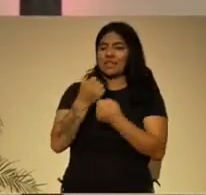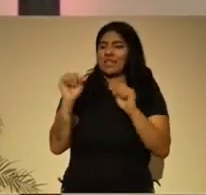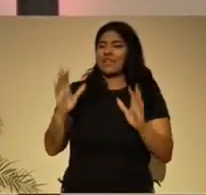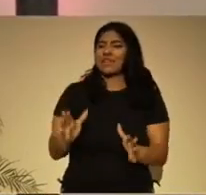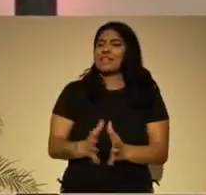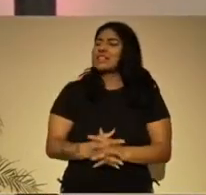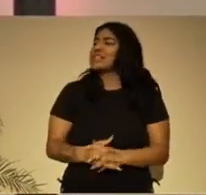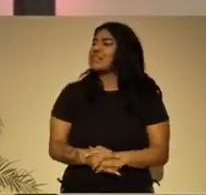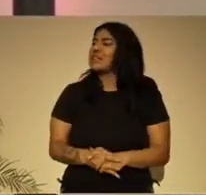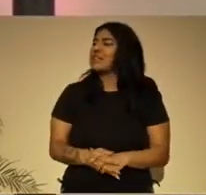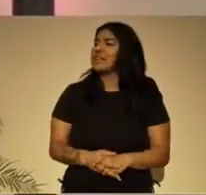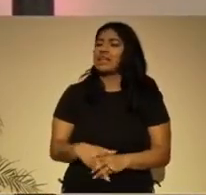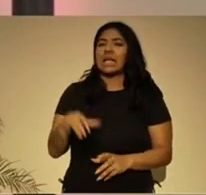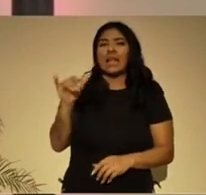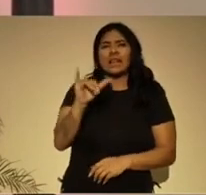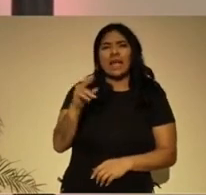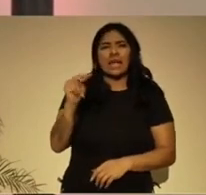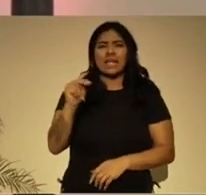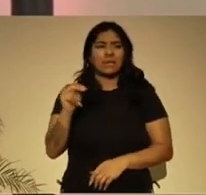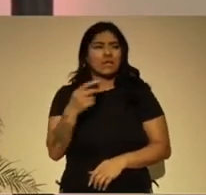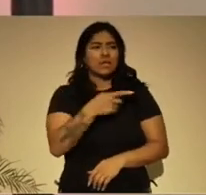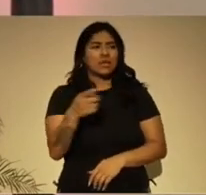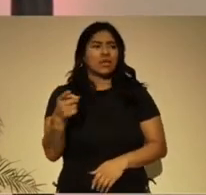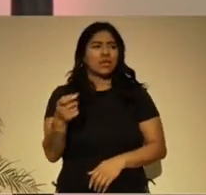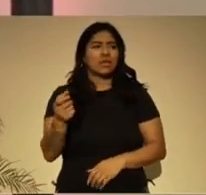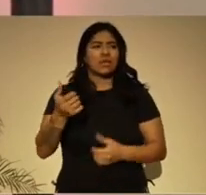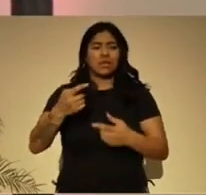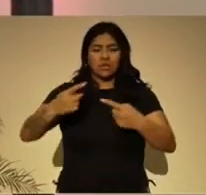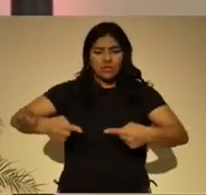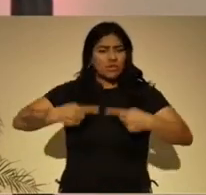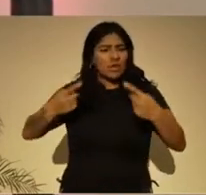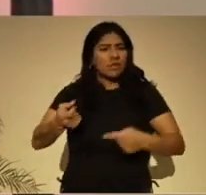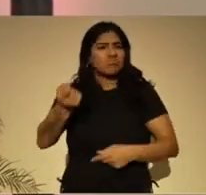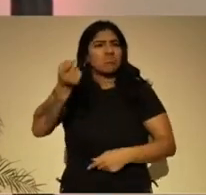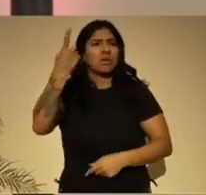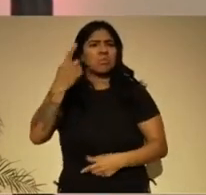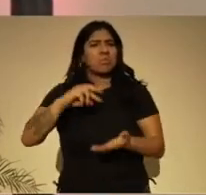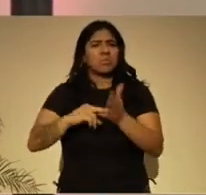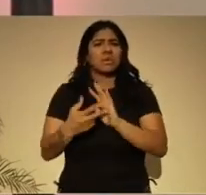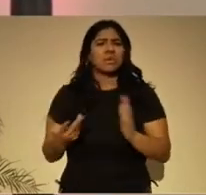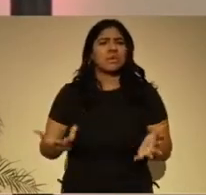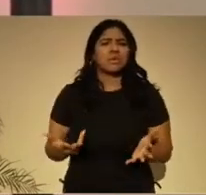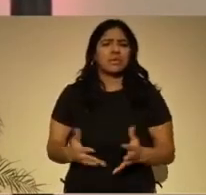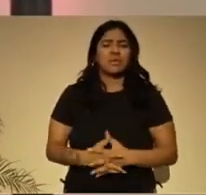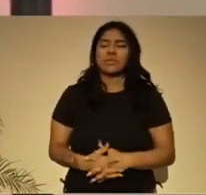If, like Nicodemus, you're struggling to understand, what would that even mean? What does that mean?